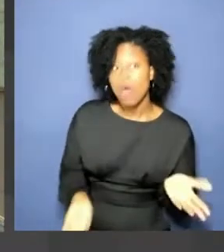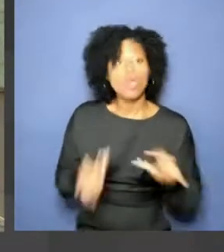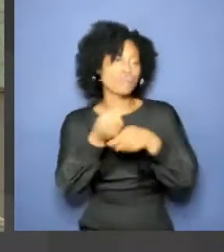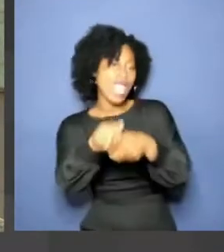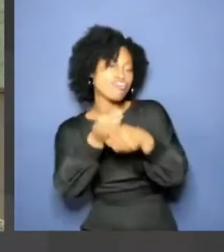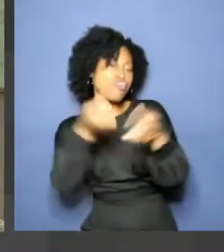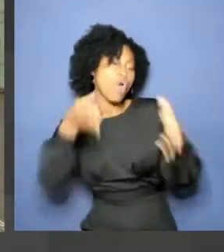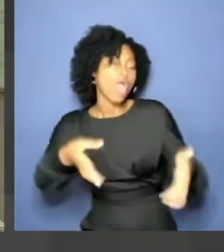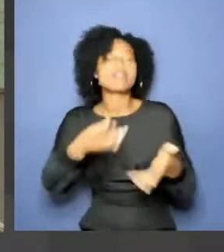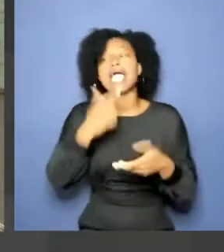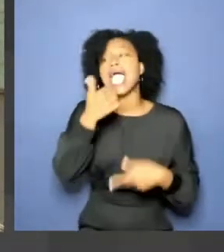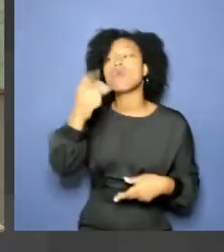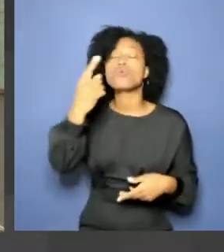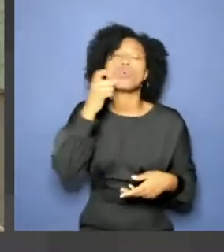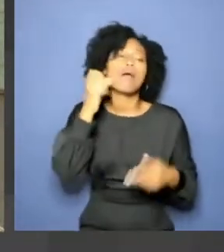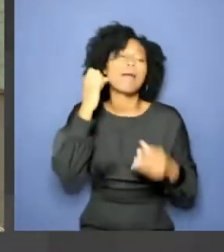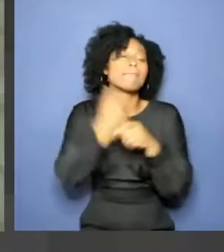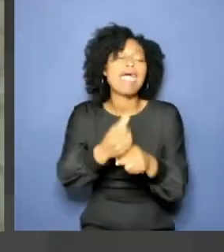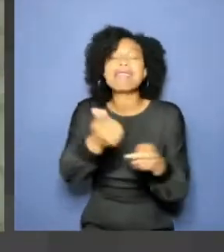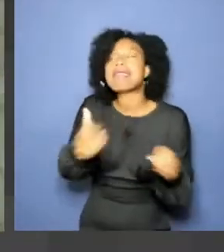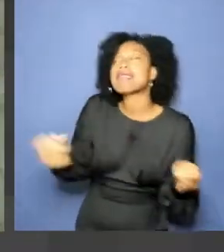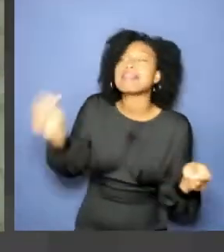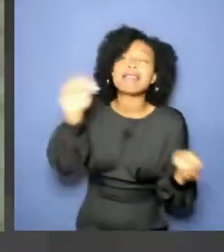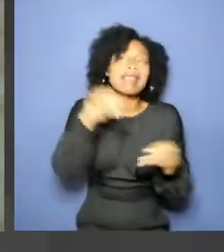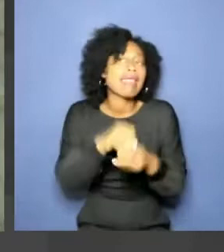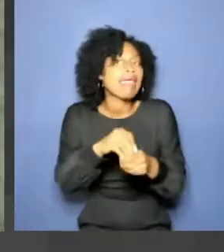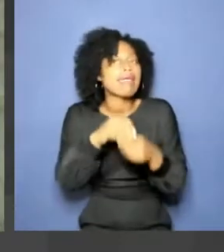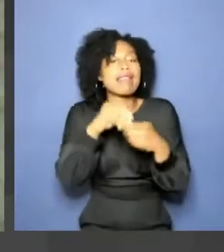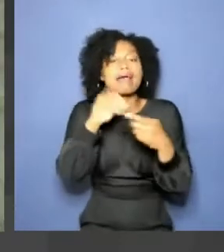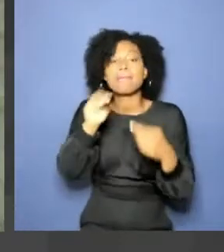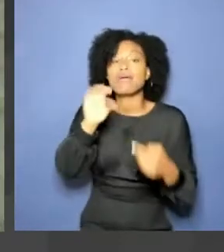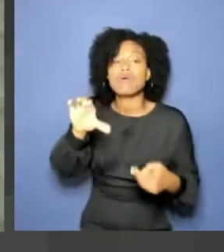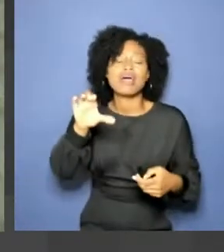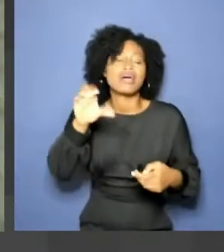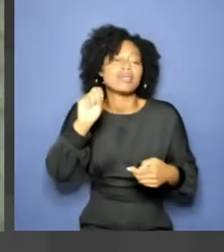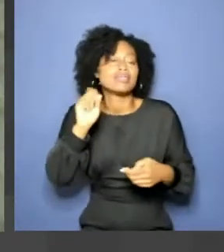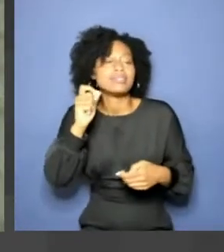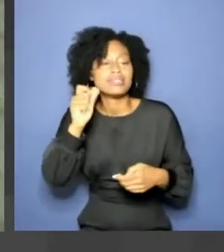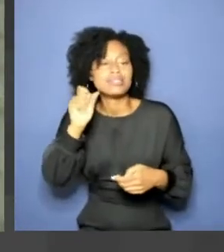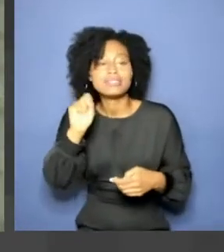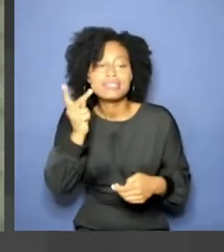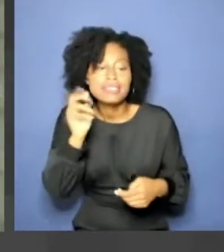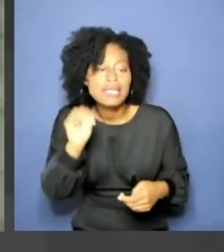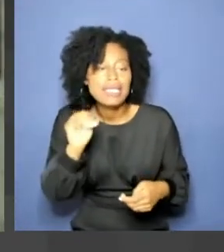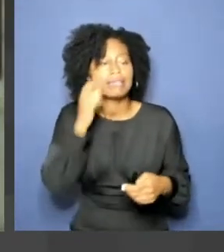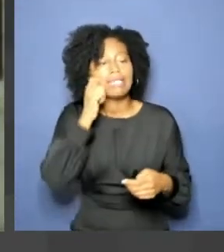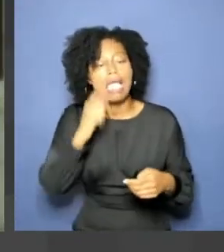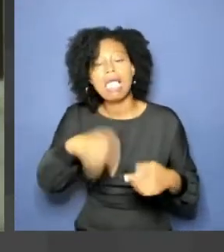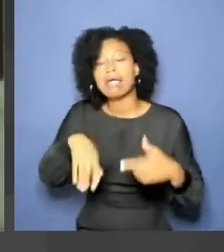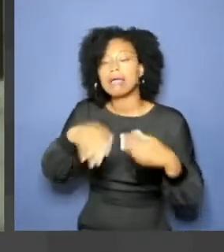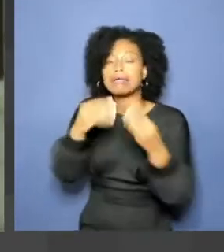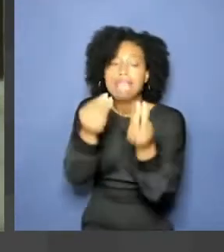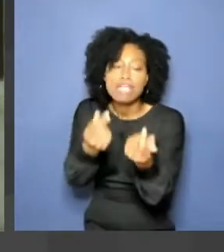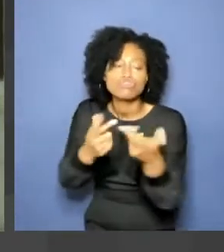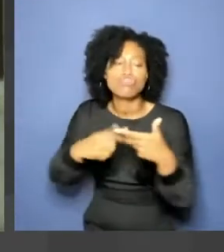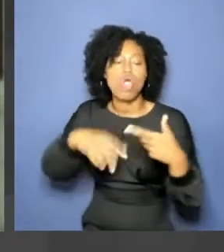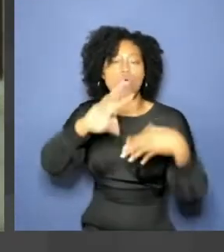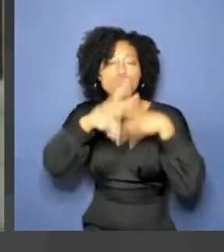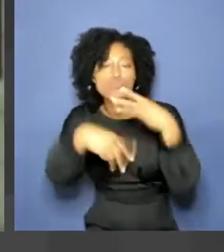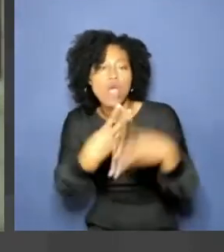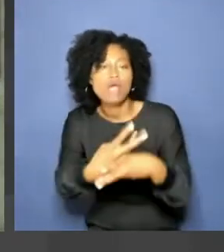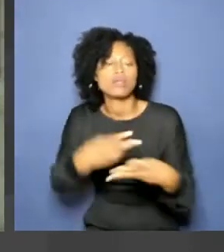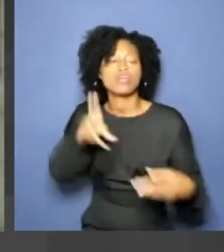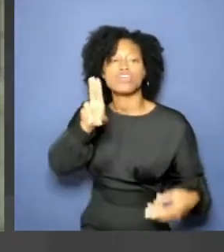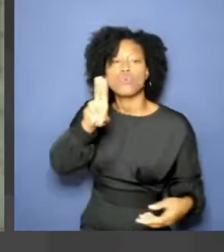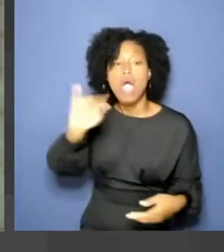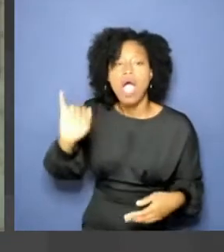makes anything in Minecraft, whether you're doing skins, textures, worlds, terraforming, UI, and even for me, like people that are